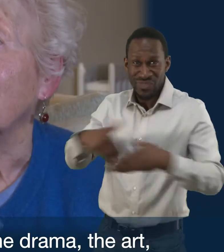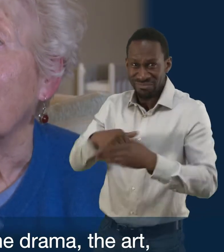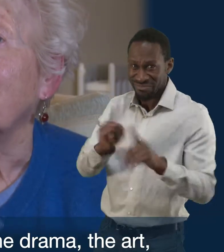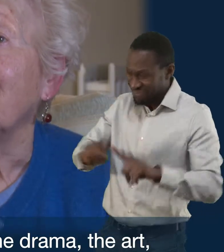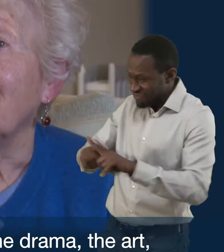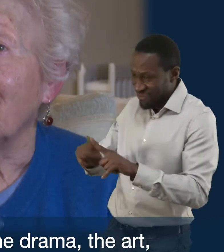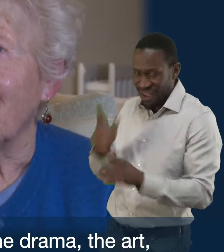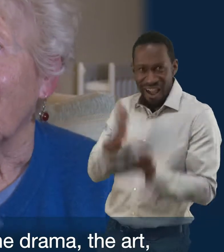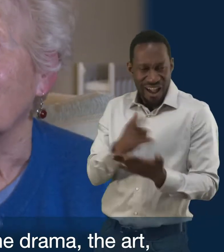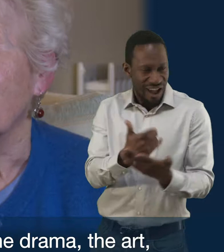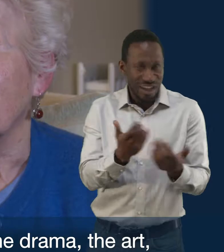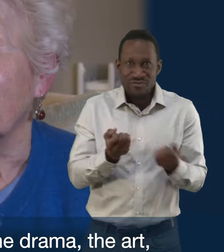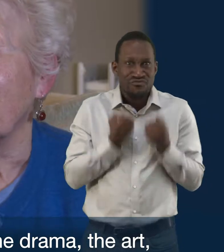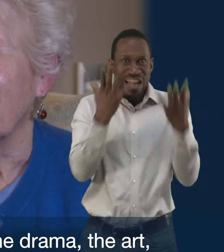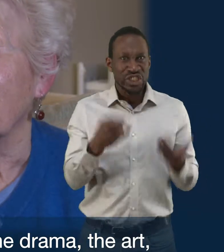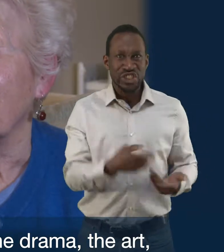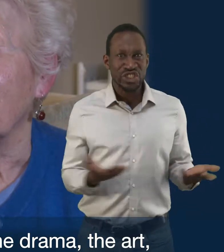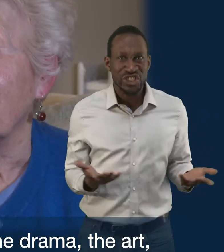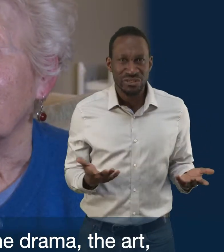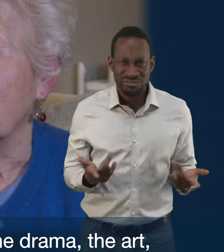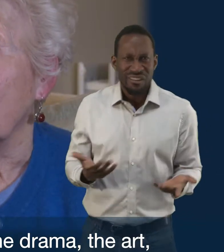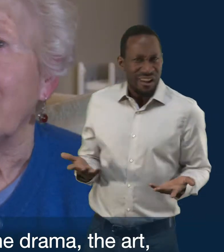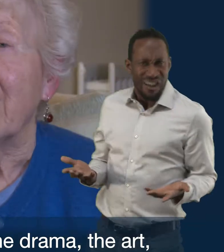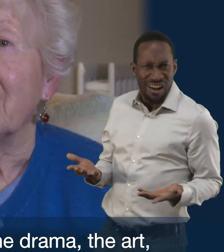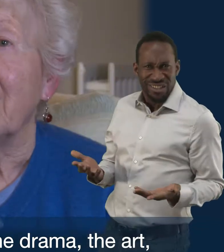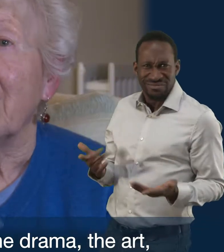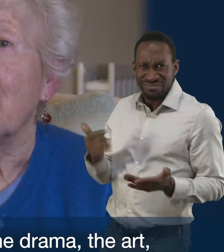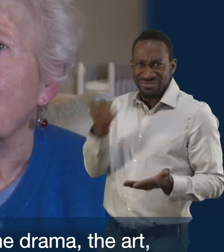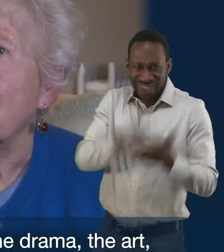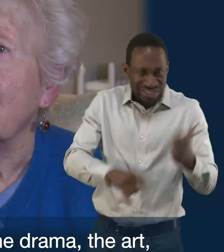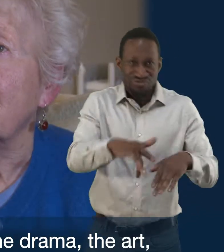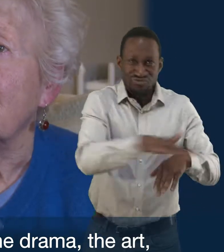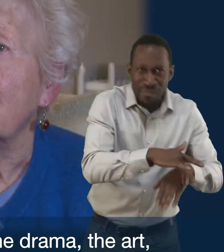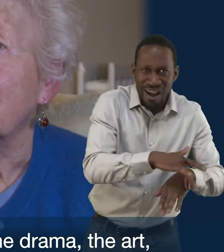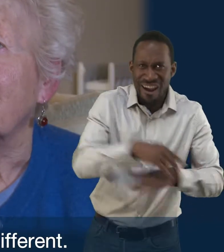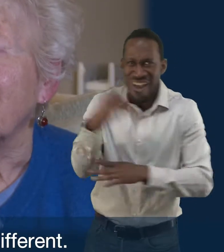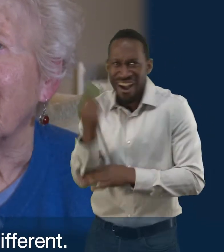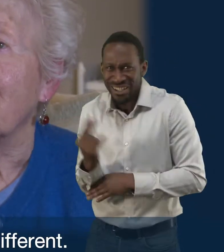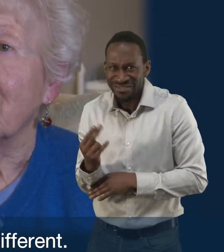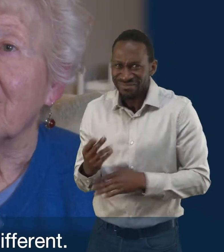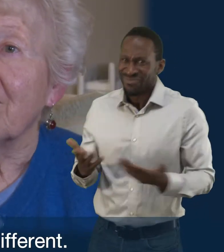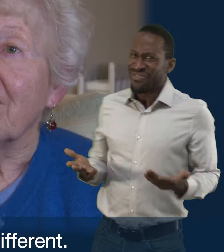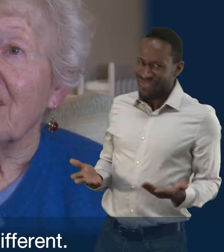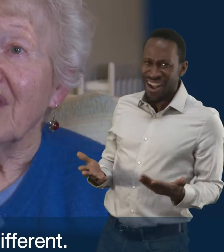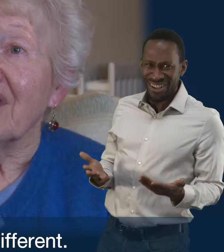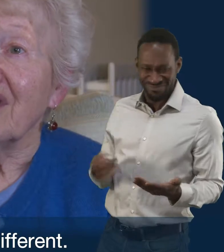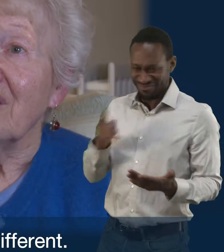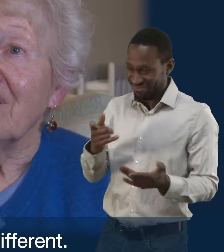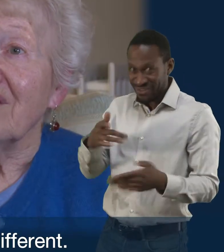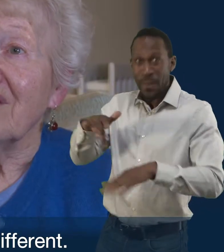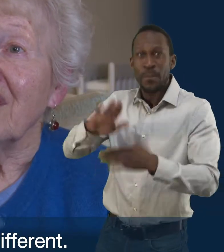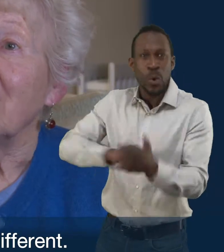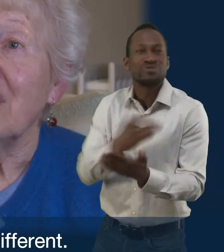started the drama, the art, yes, they had the poetry group, yeah,